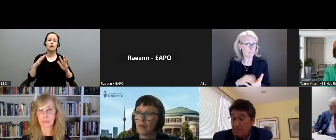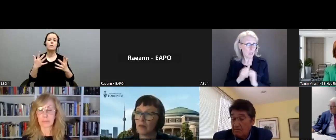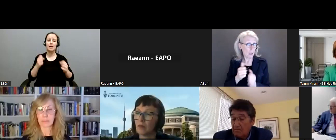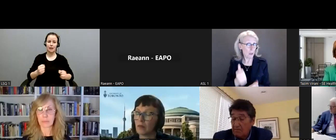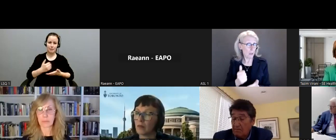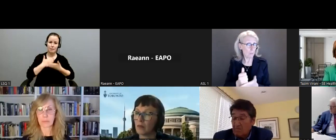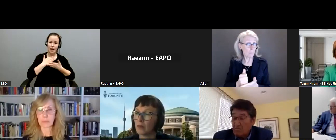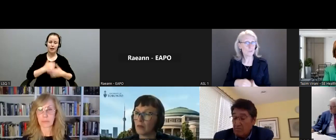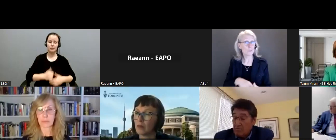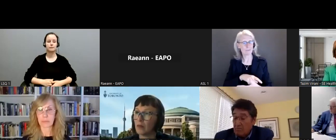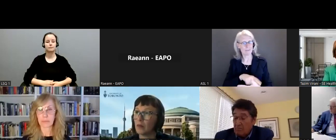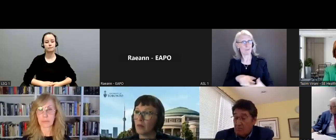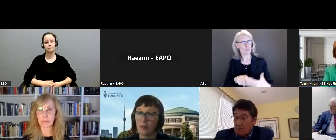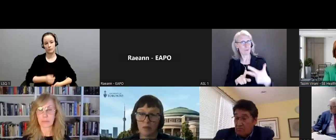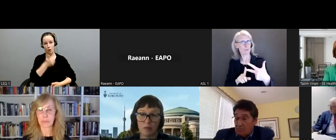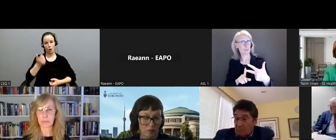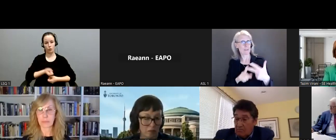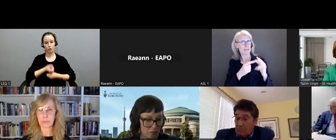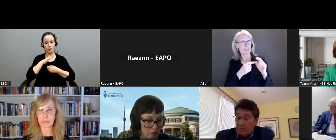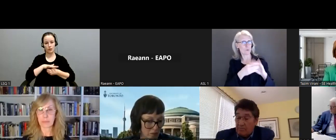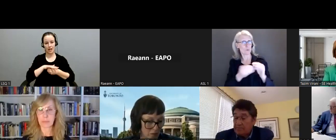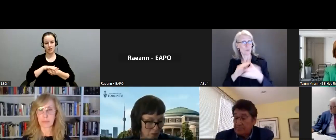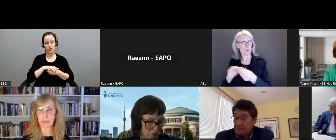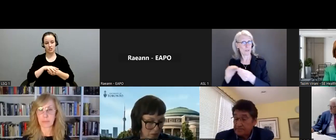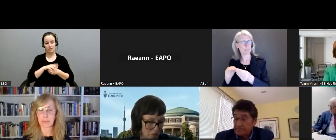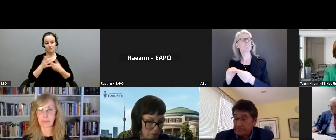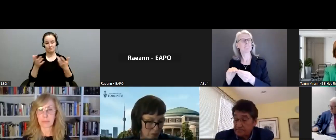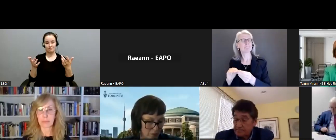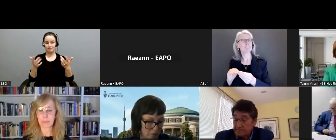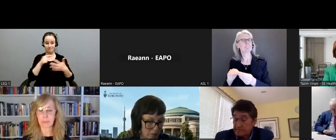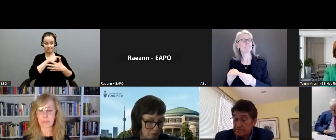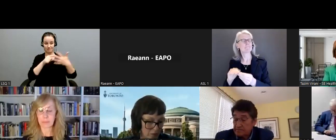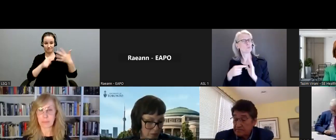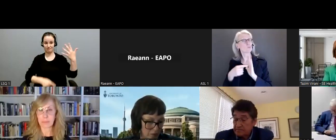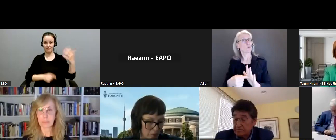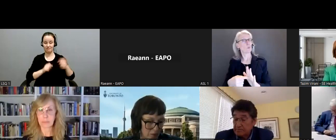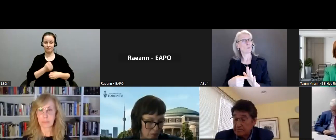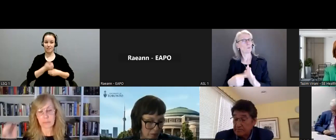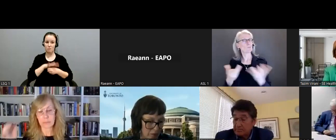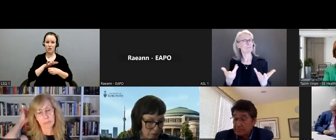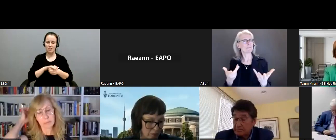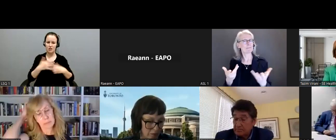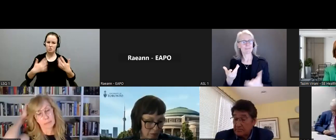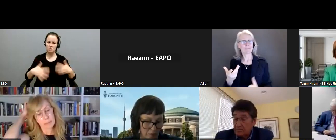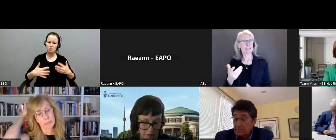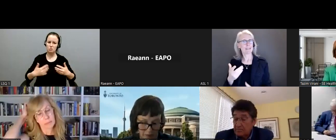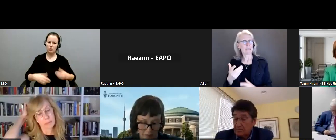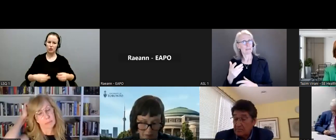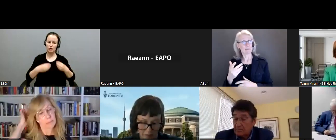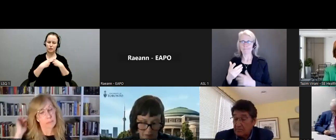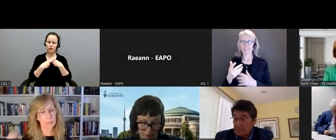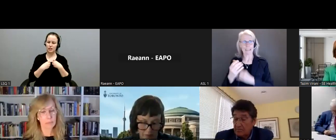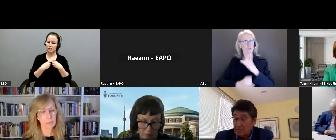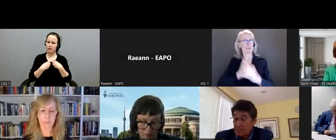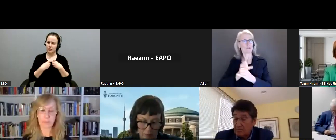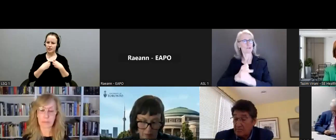These voices give us a little bit of a glimpse of how important World Elder Abuse Awareness Day is